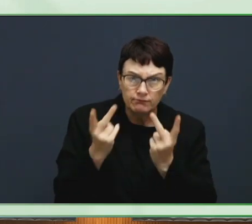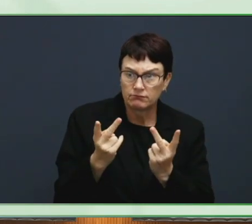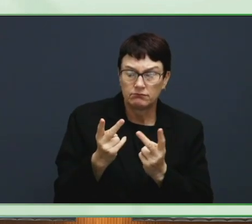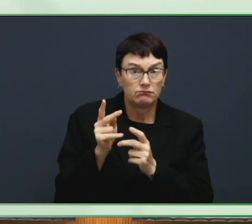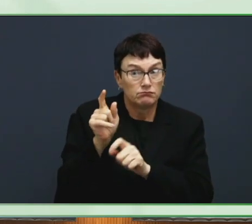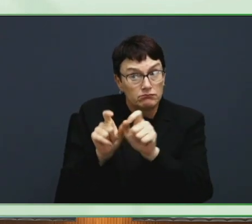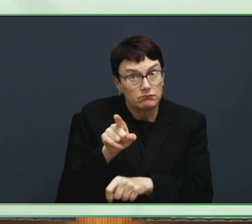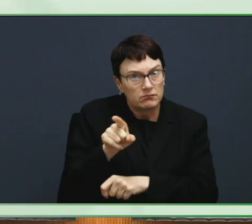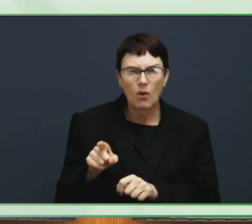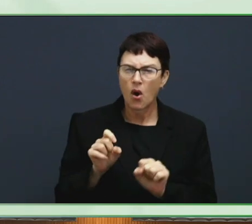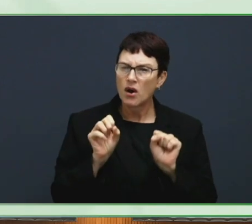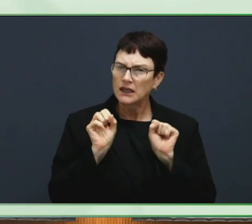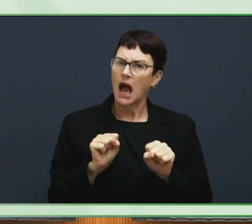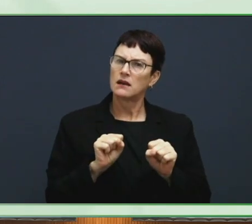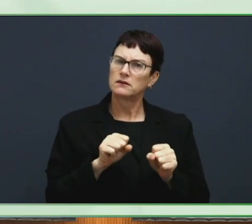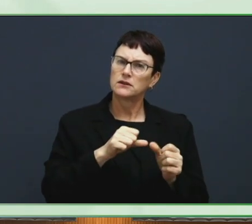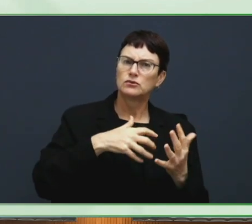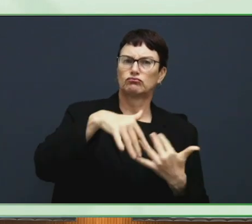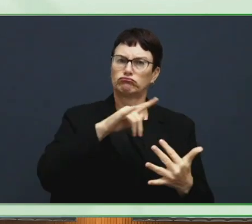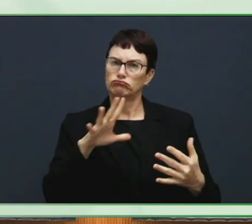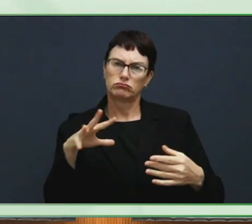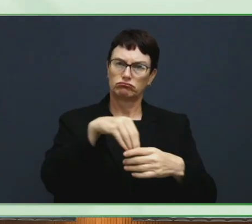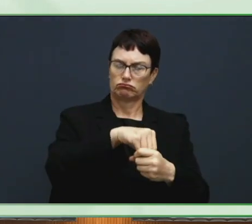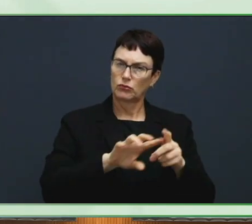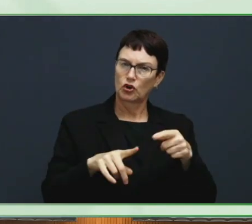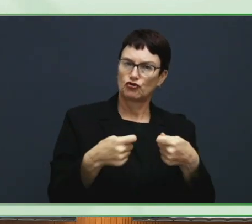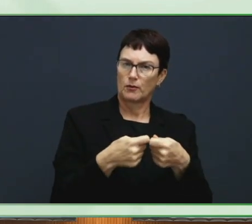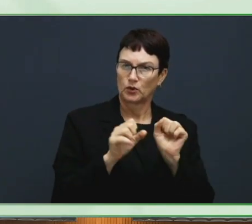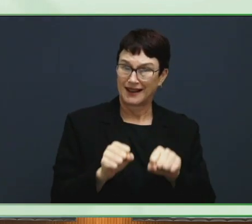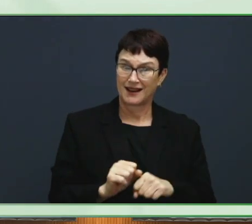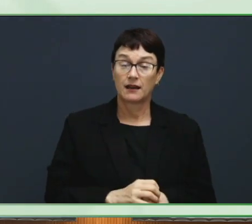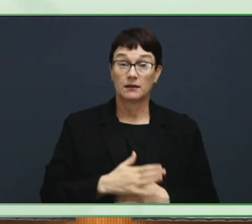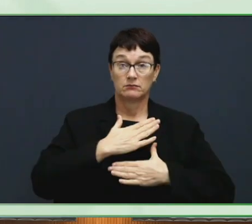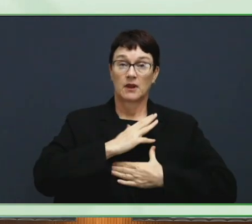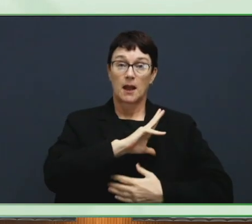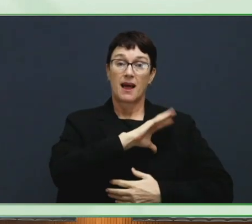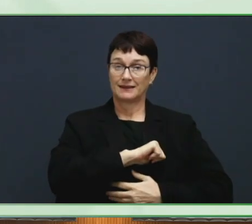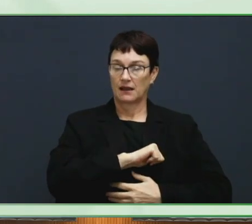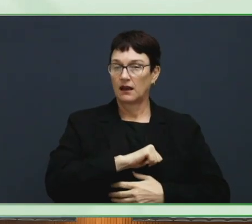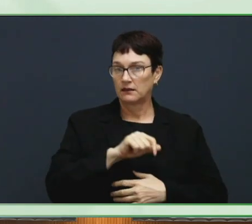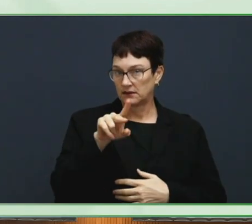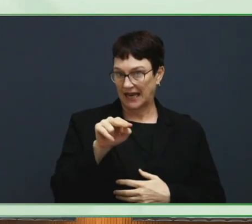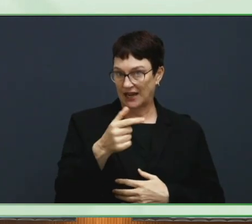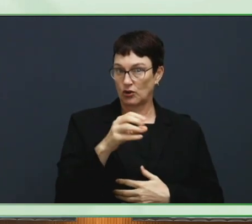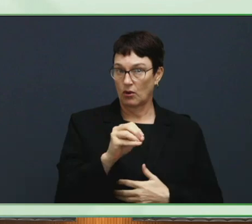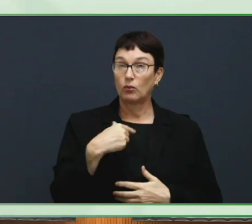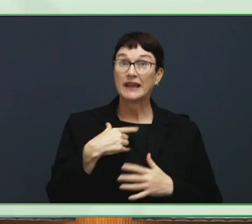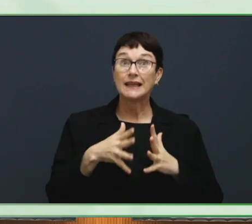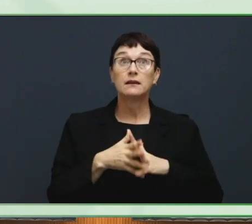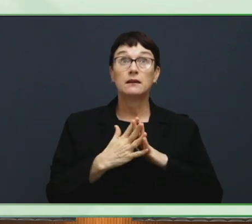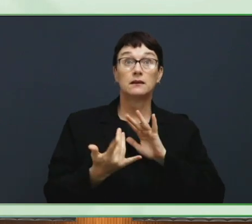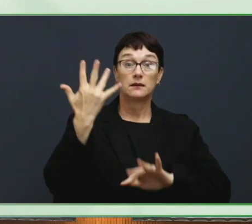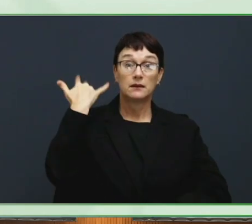society. QADER is a Palestinian NGO established in 2008, specializing